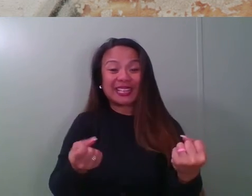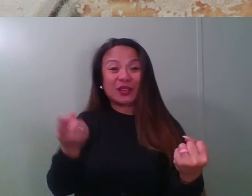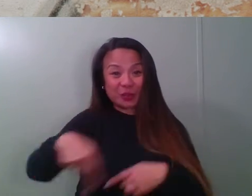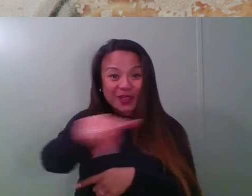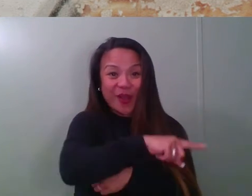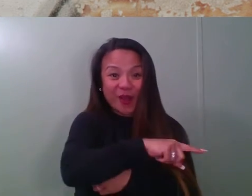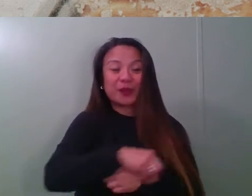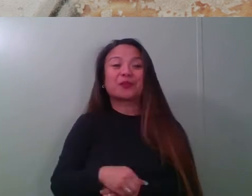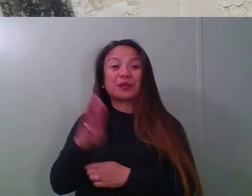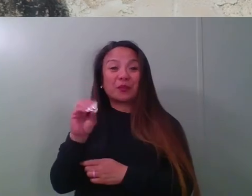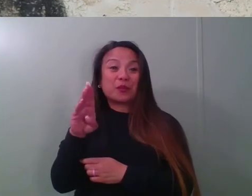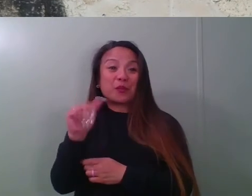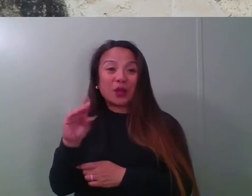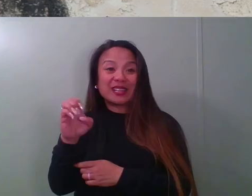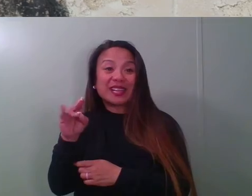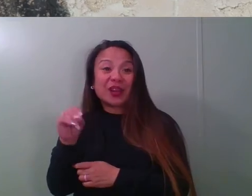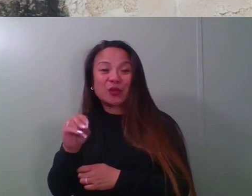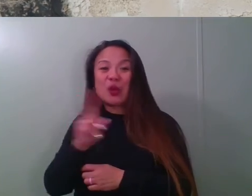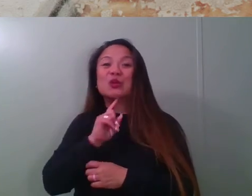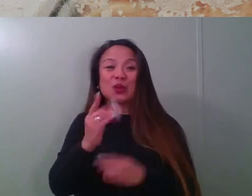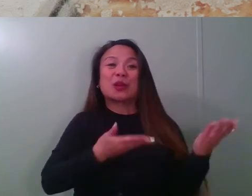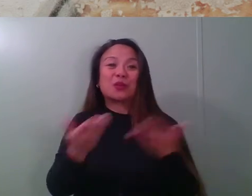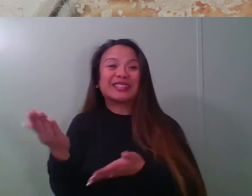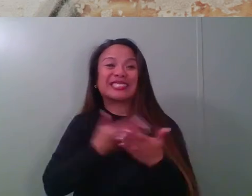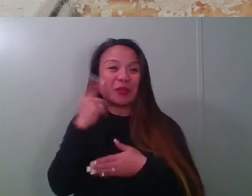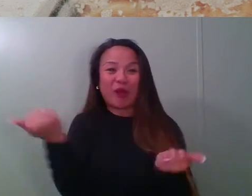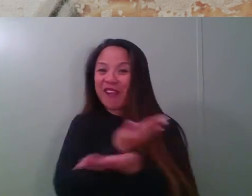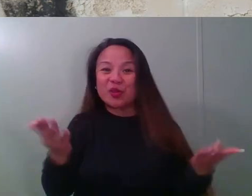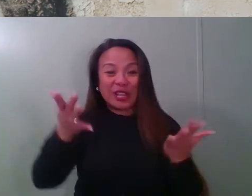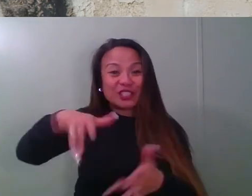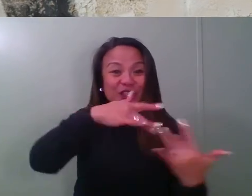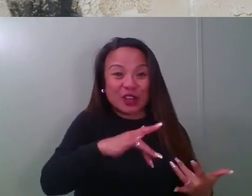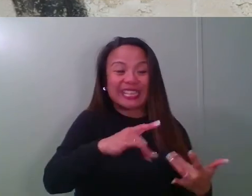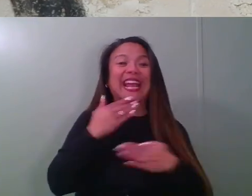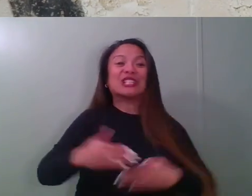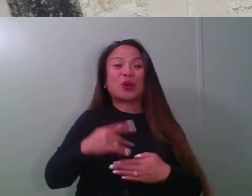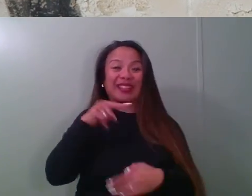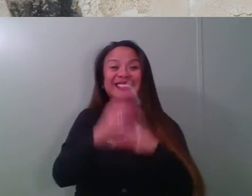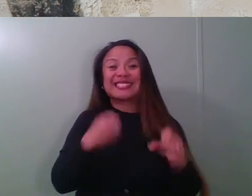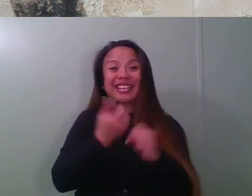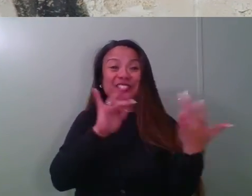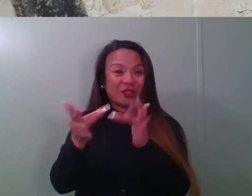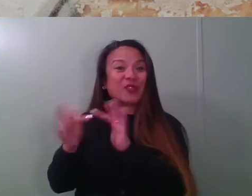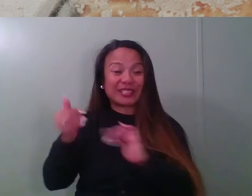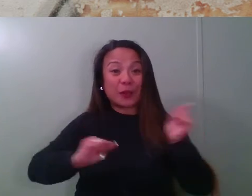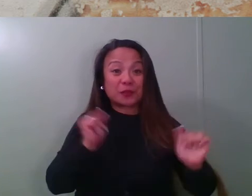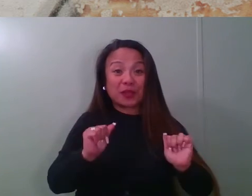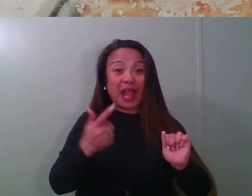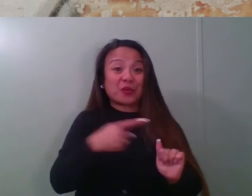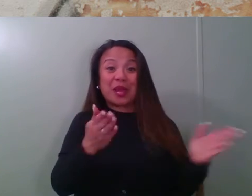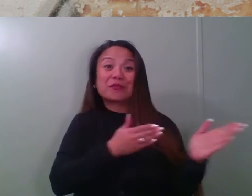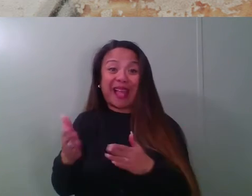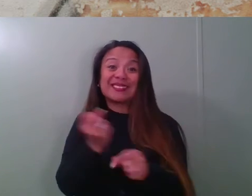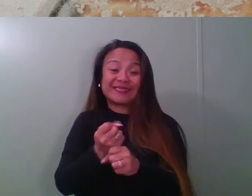and healing to us all. Boca de Oro truly provides something for everyone's journey. Enjoy this year's online version, and we